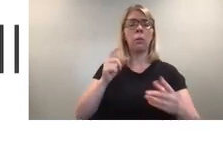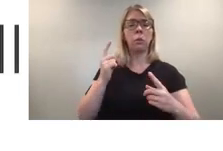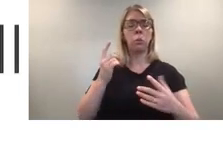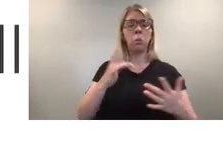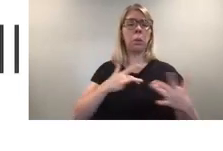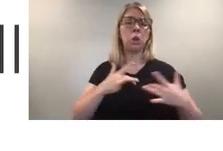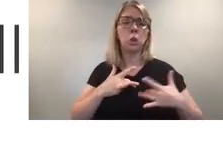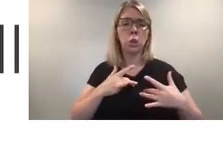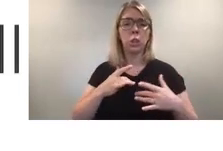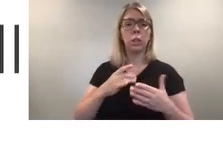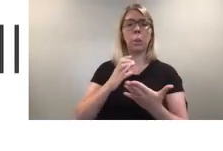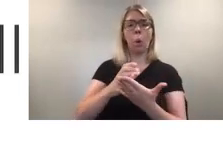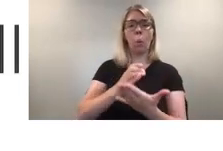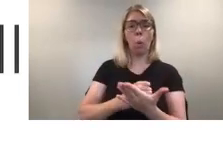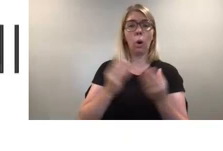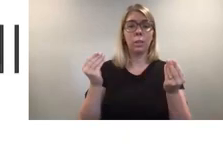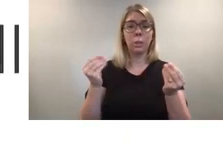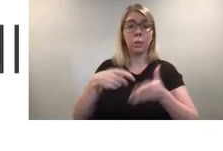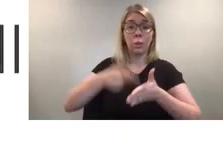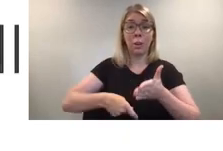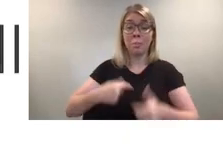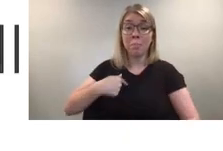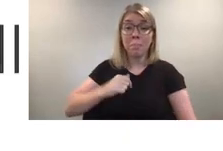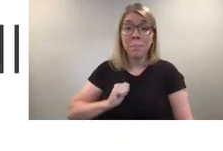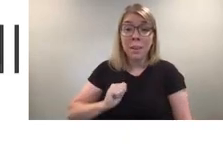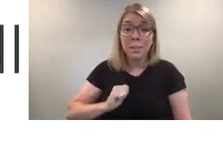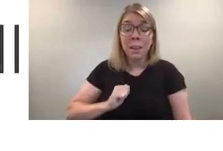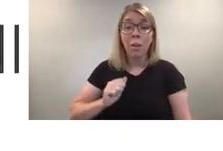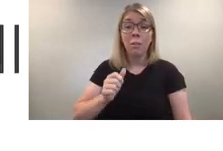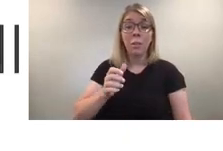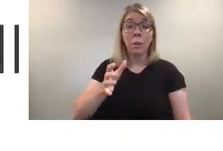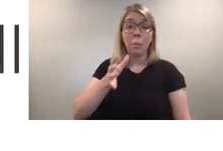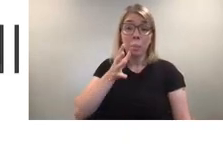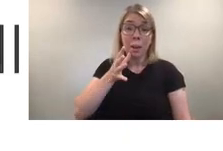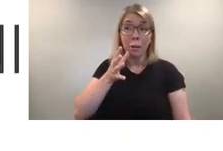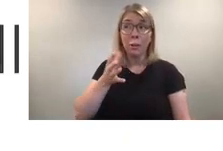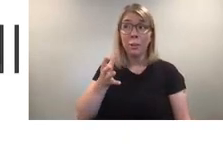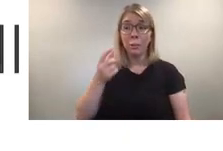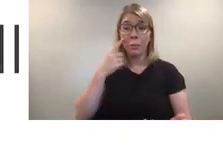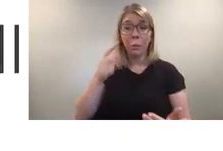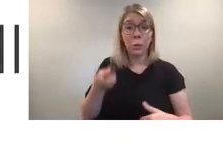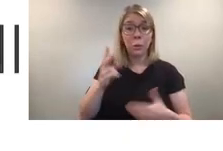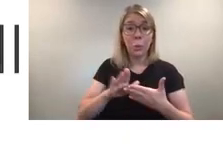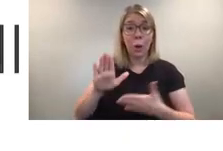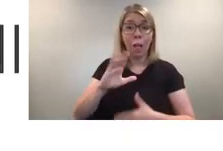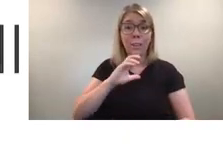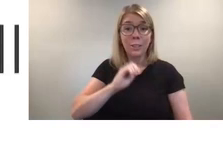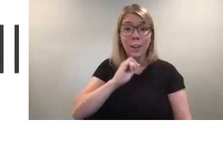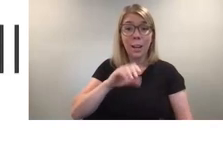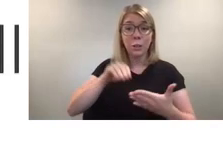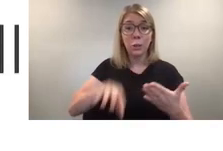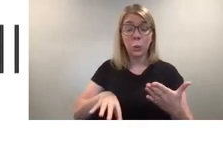costs. As the parent of two college-age students, I can tell you it's still an issue. The price of